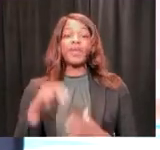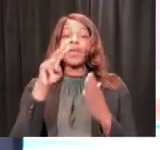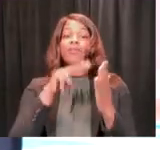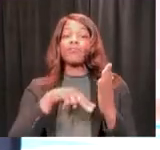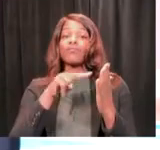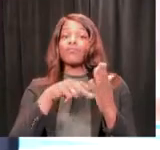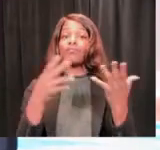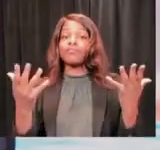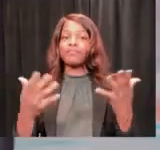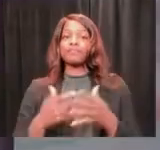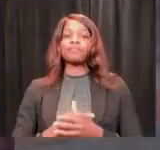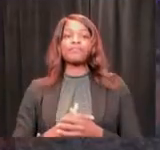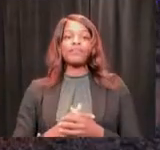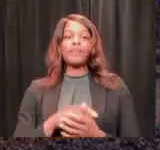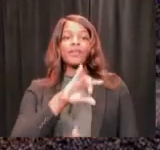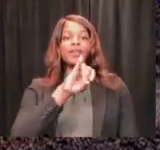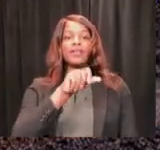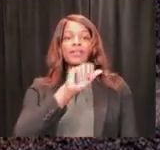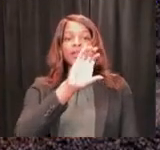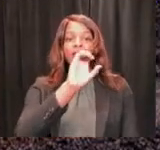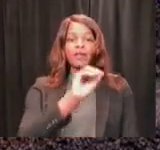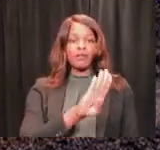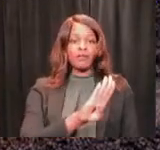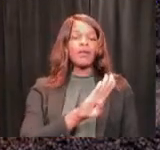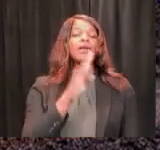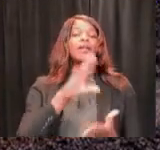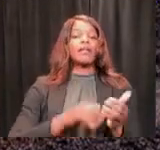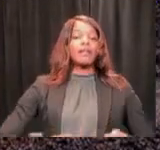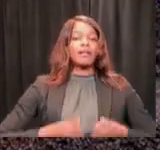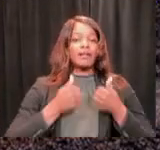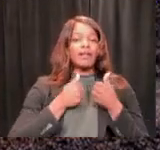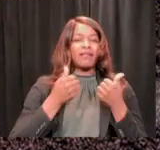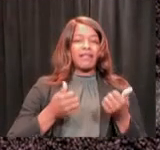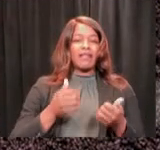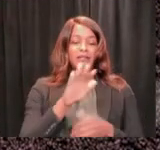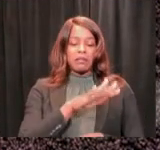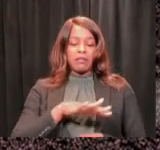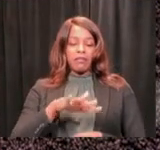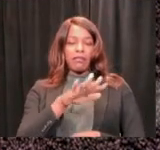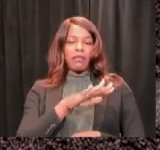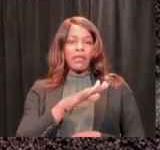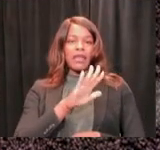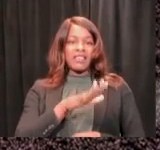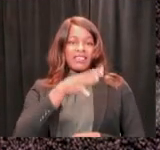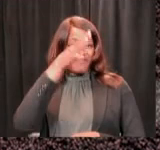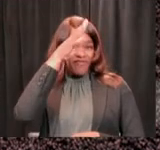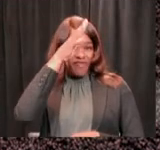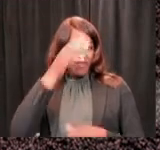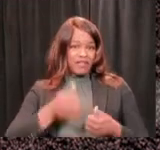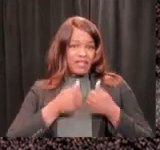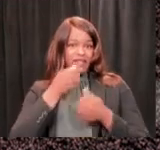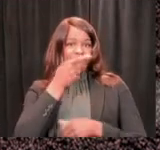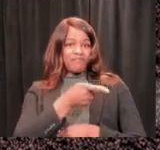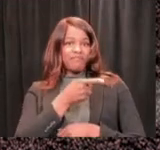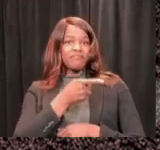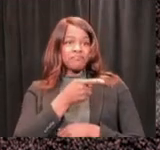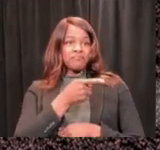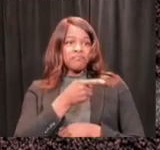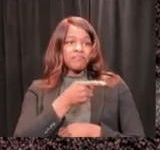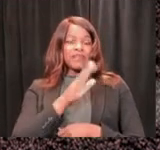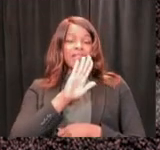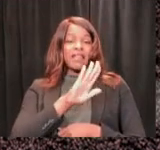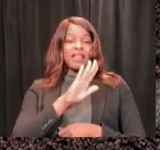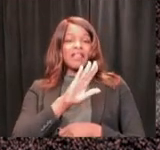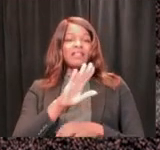way. Jacob lived in the land where his father had stayed, the land of Canaan. I'm in Genesis 37. This is the account of Jacob's